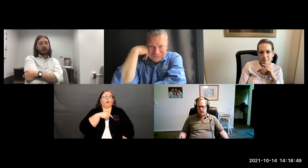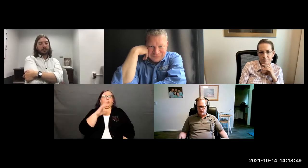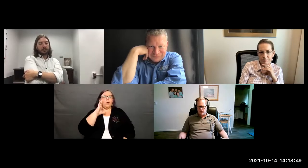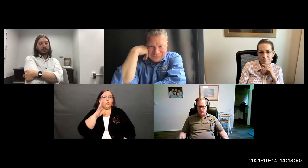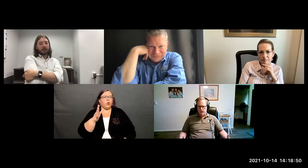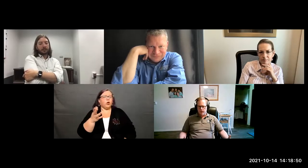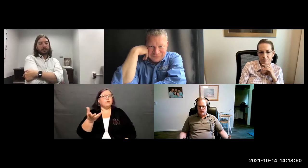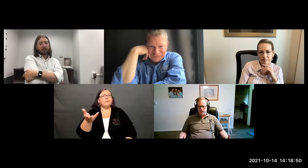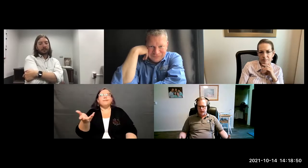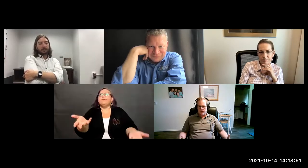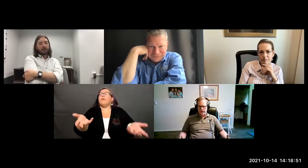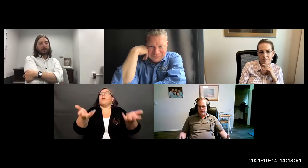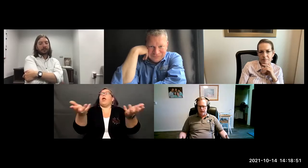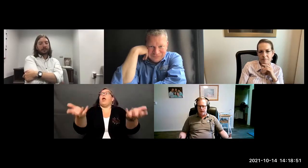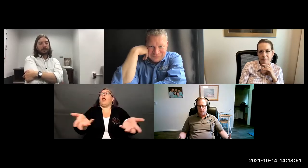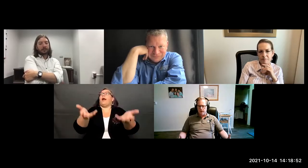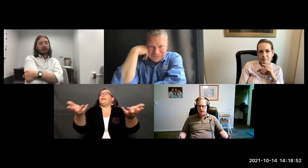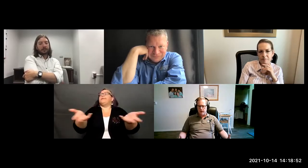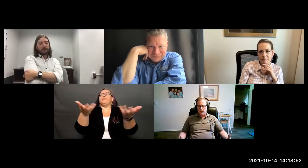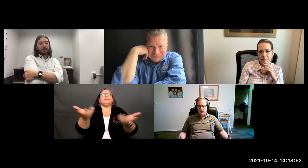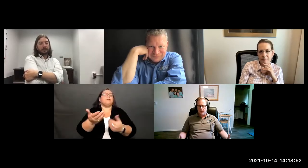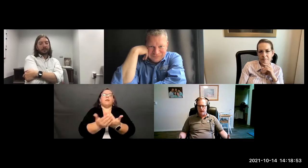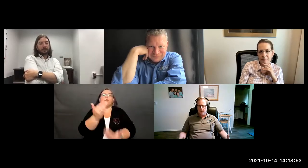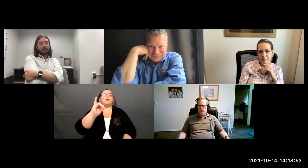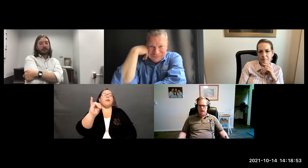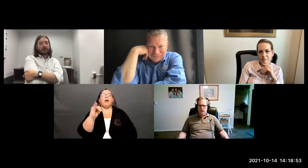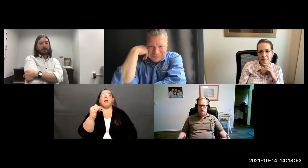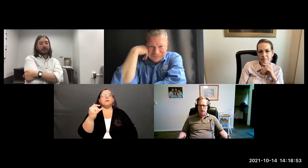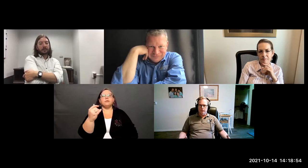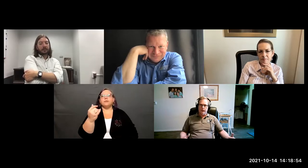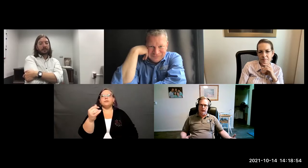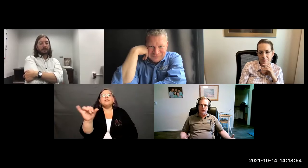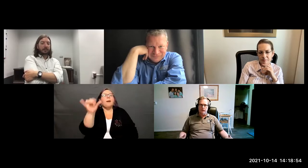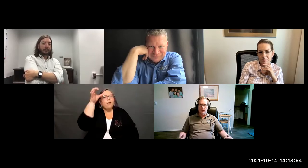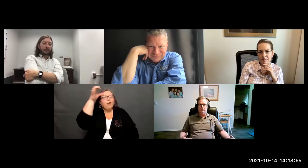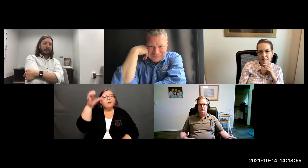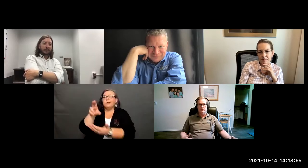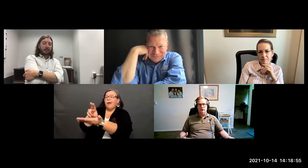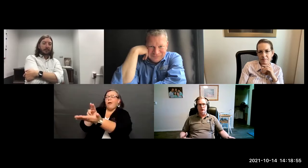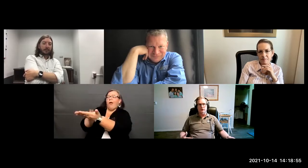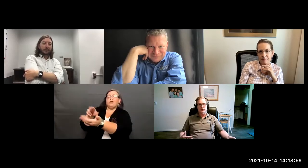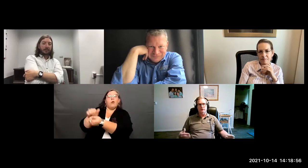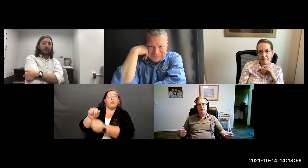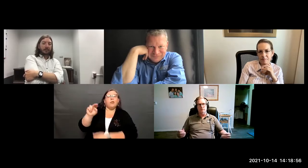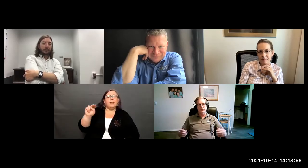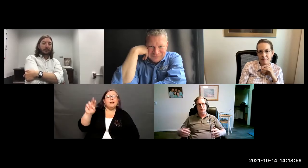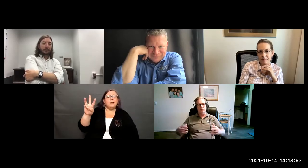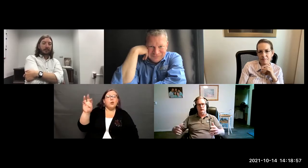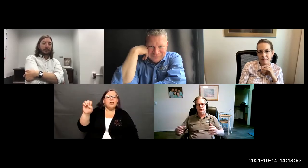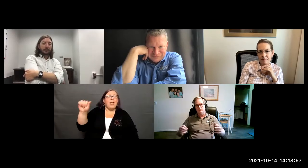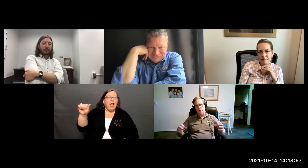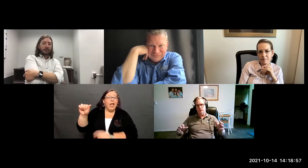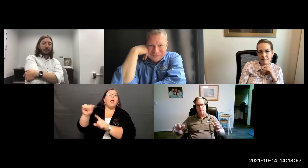as someone who would contract like NWEA would, but they actually have some interests that make